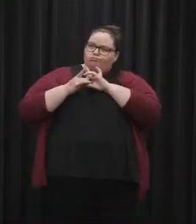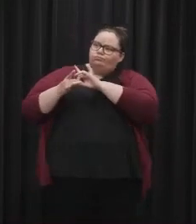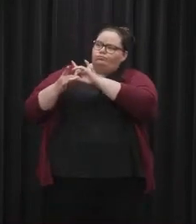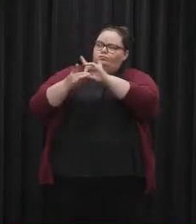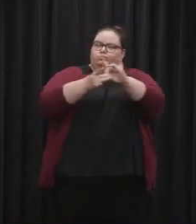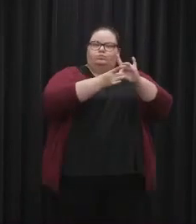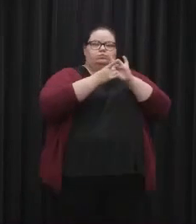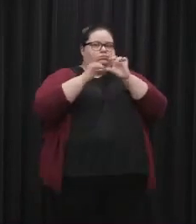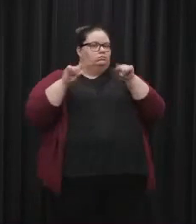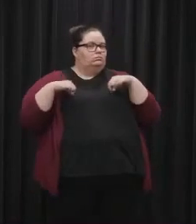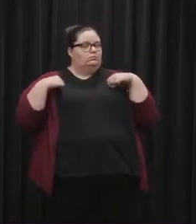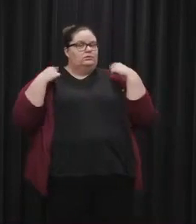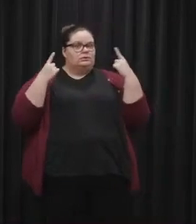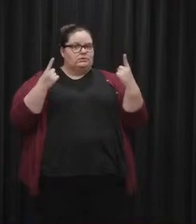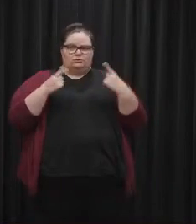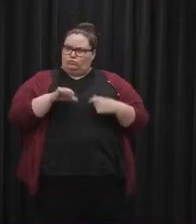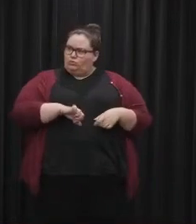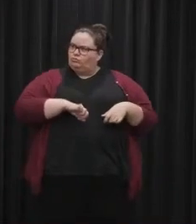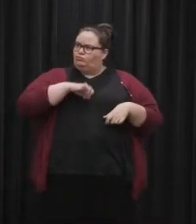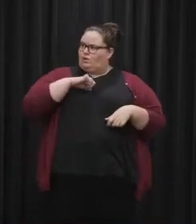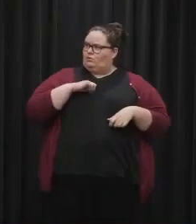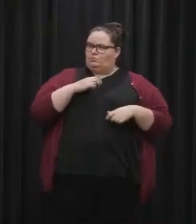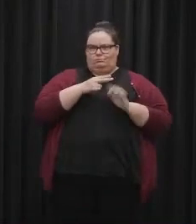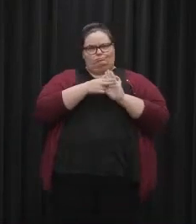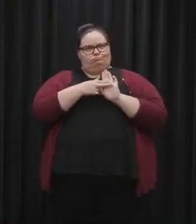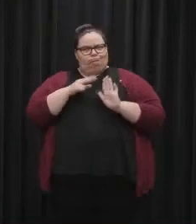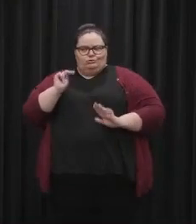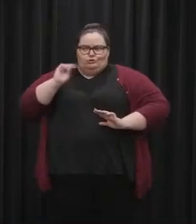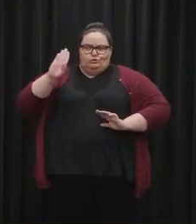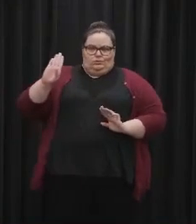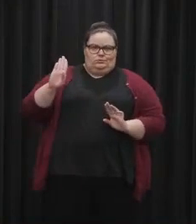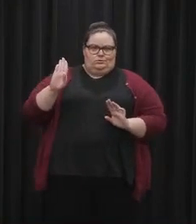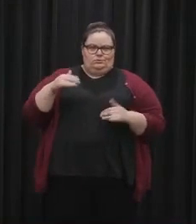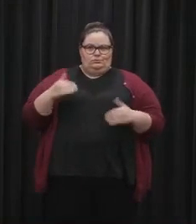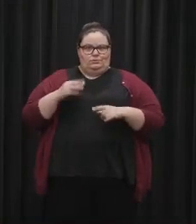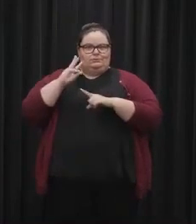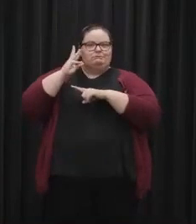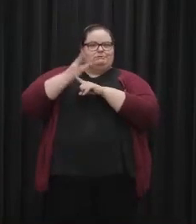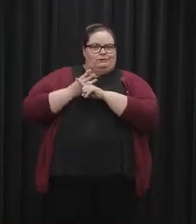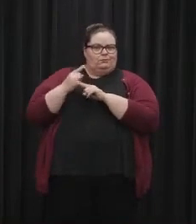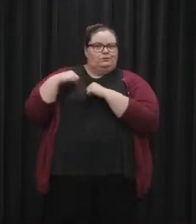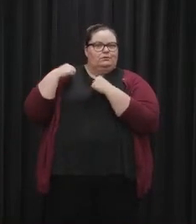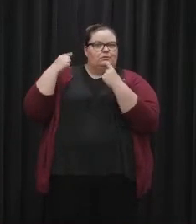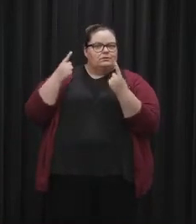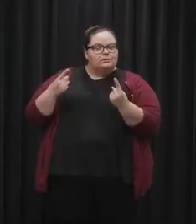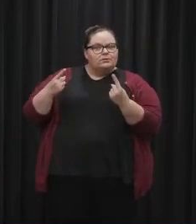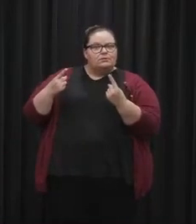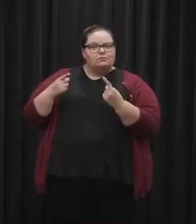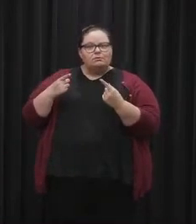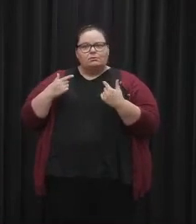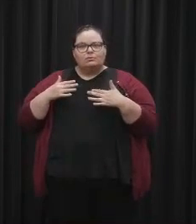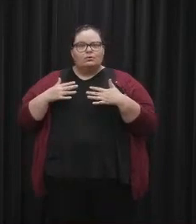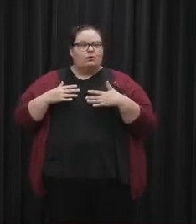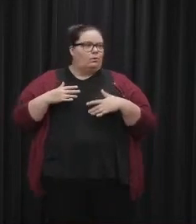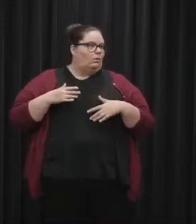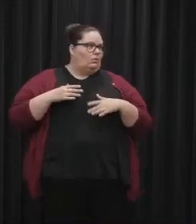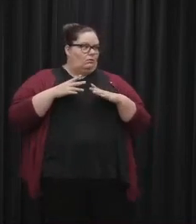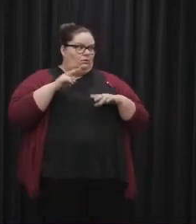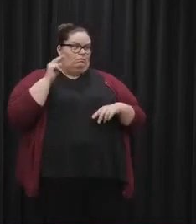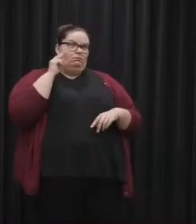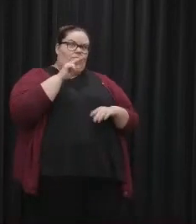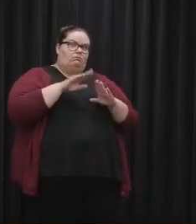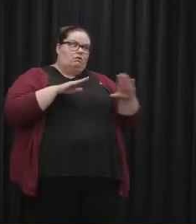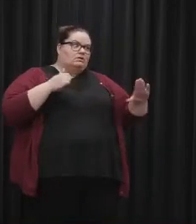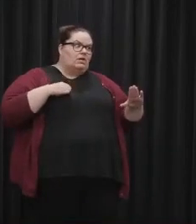think the whole province has been proud and even surprised at in the last 6 months, at the way we've managed to reach up above so many other places in the